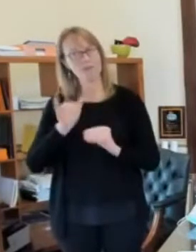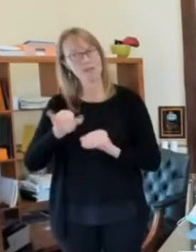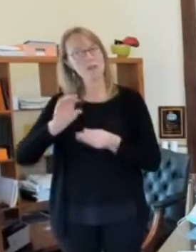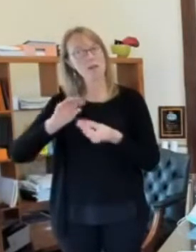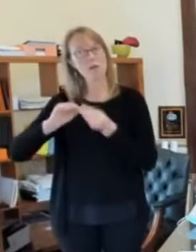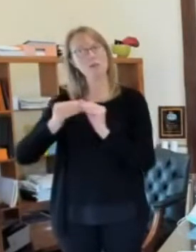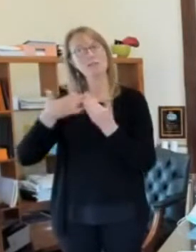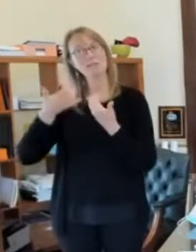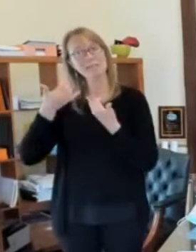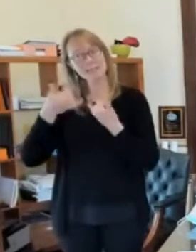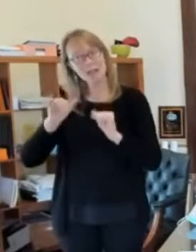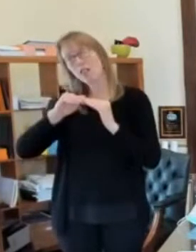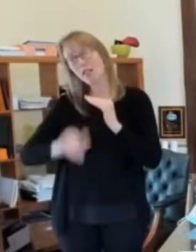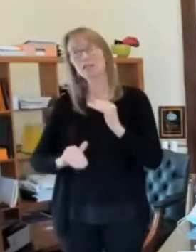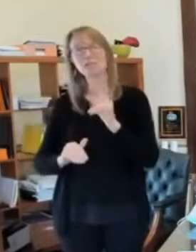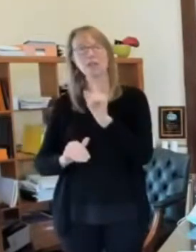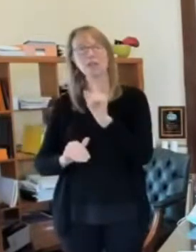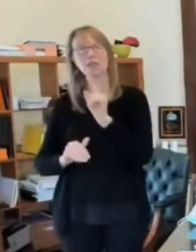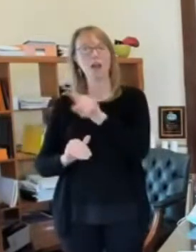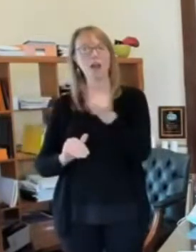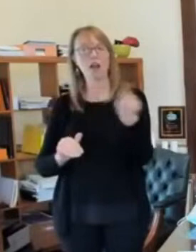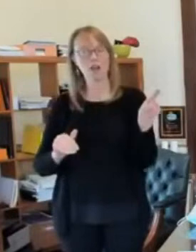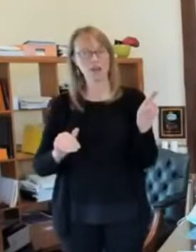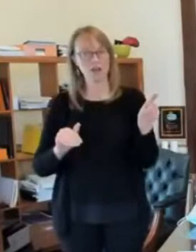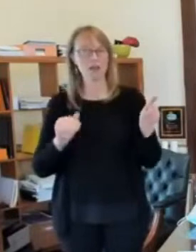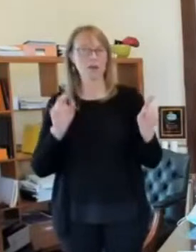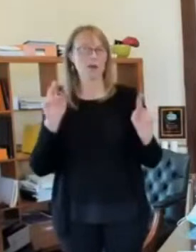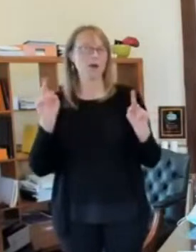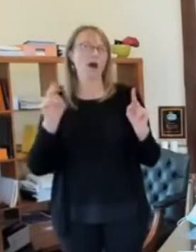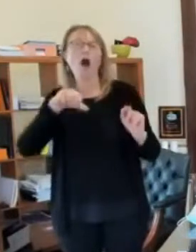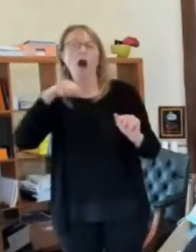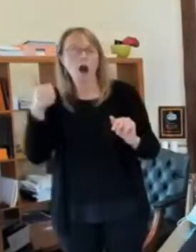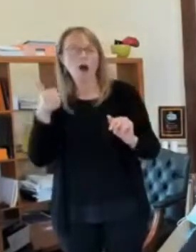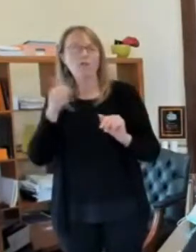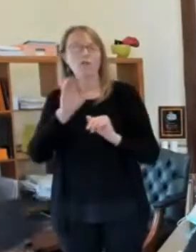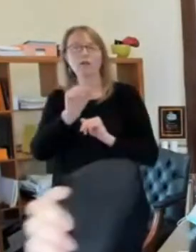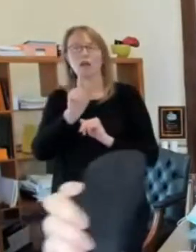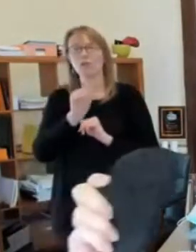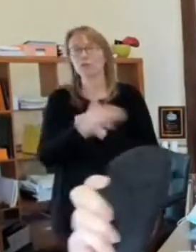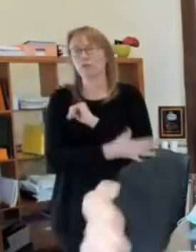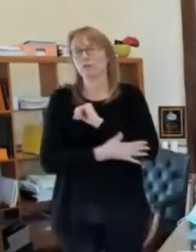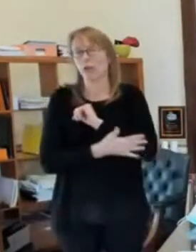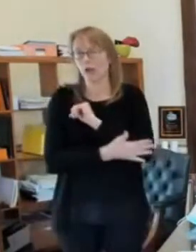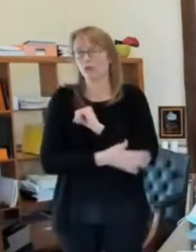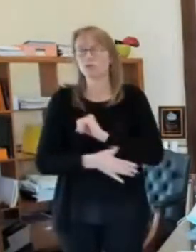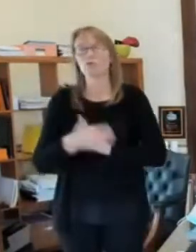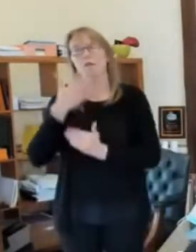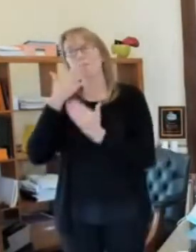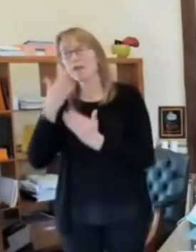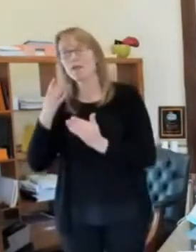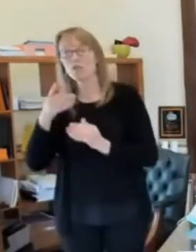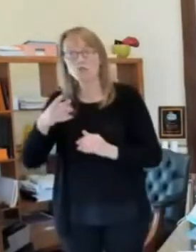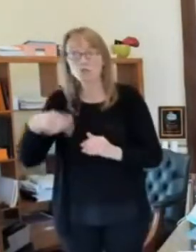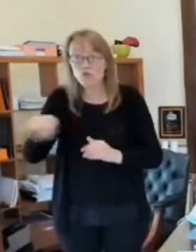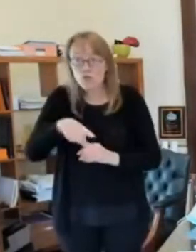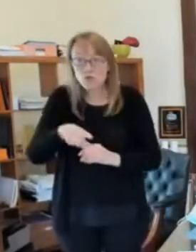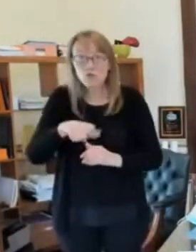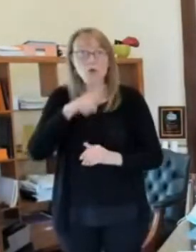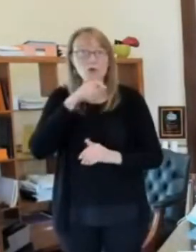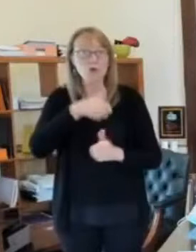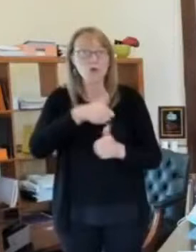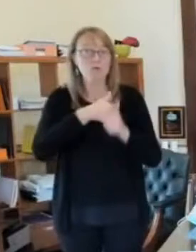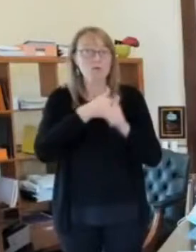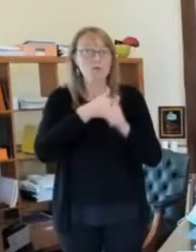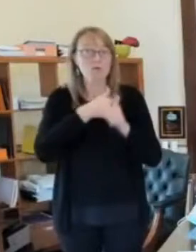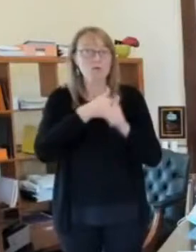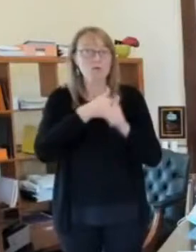by a good margin. I attribute that to all of you who are wearing your mask, social distancing, washing your